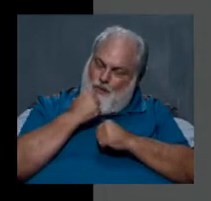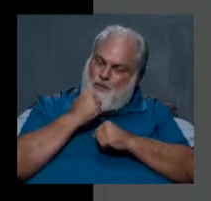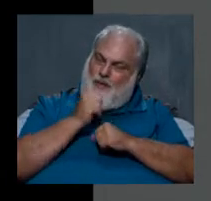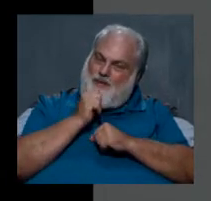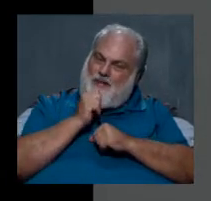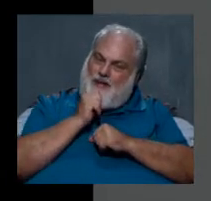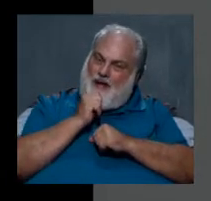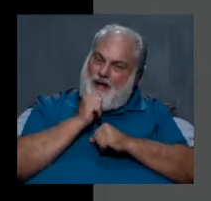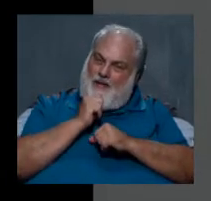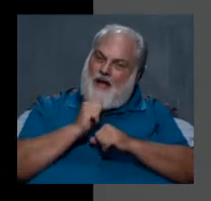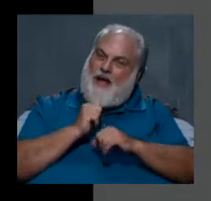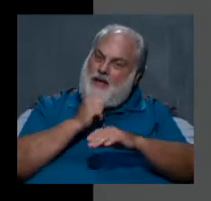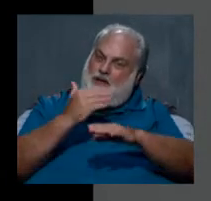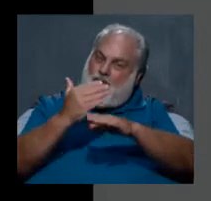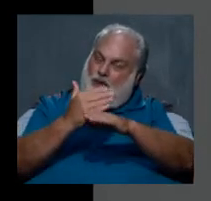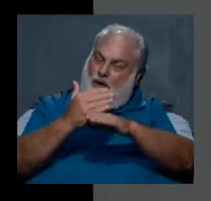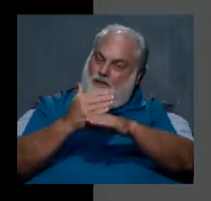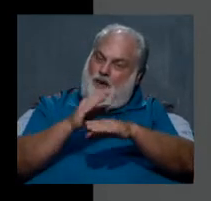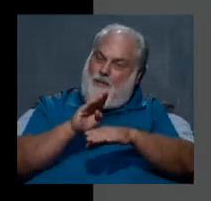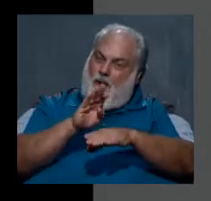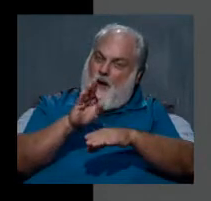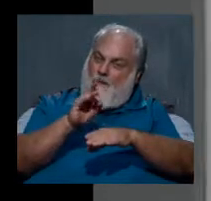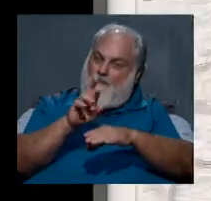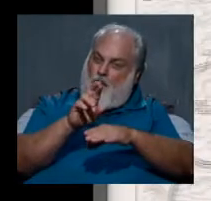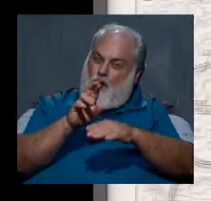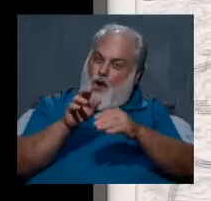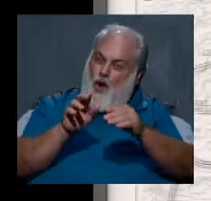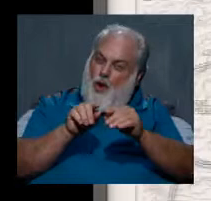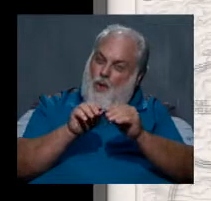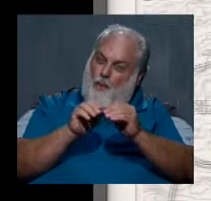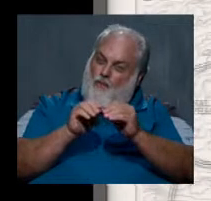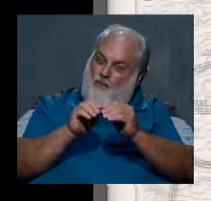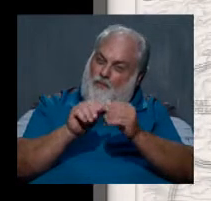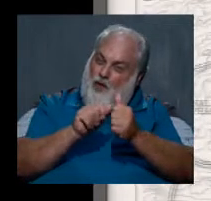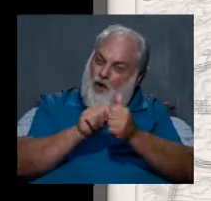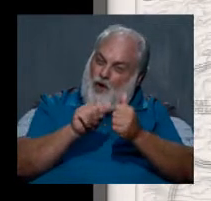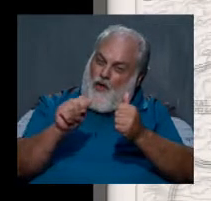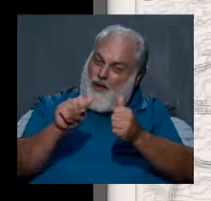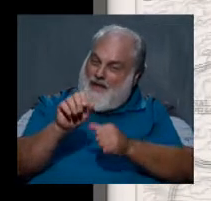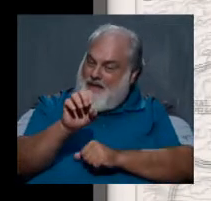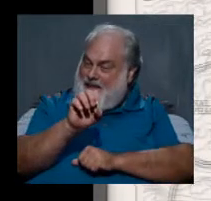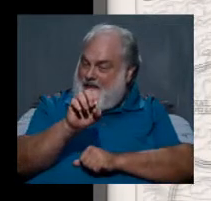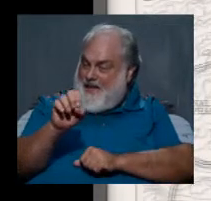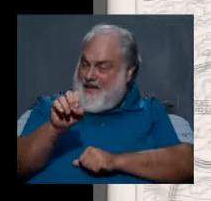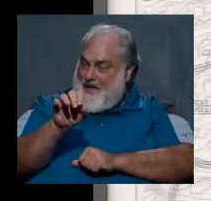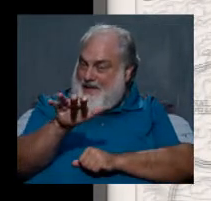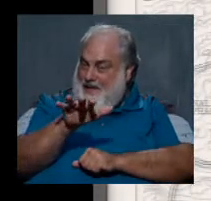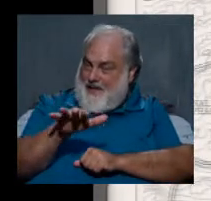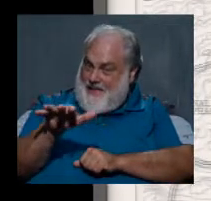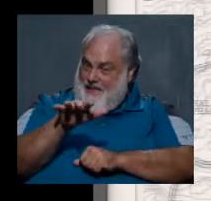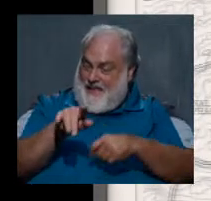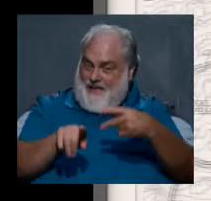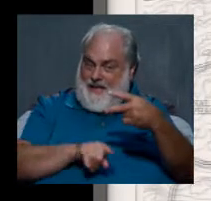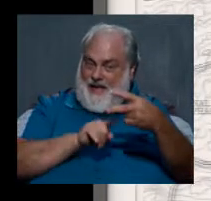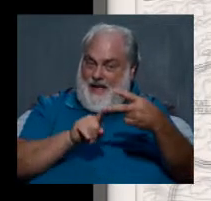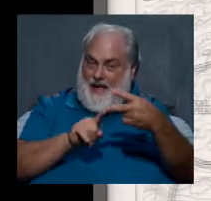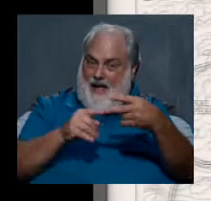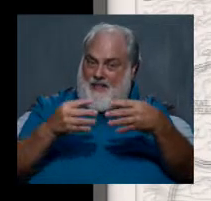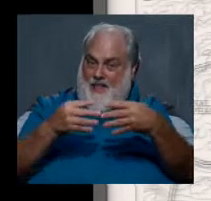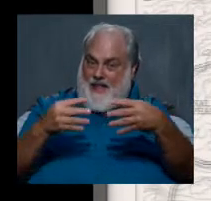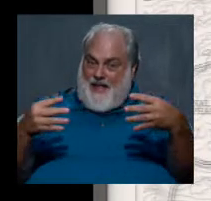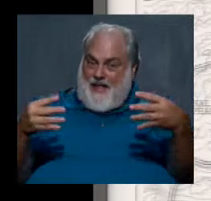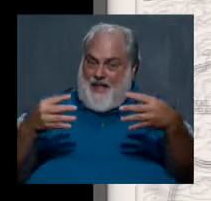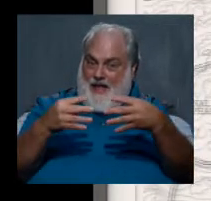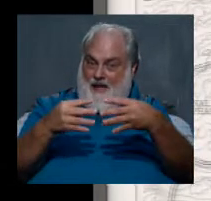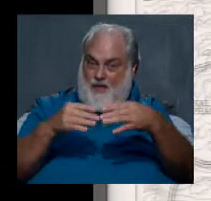that that undisturbed buffer extend further east along that boundary line, and second, that the gate